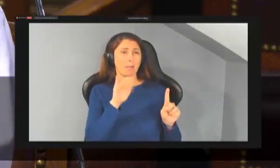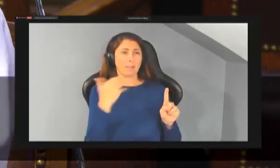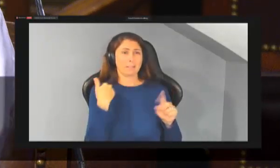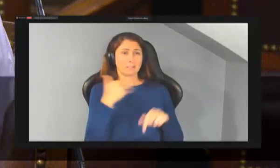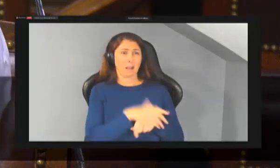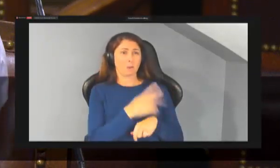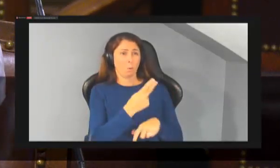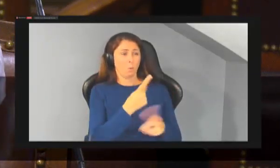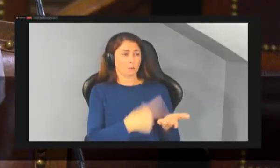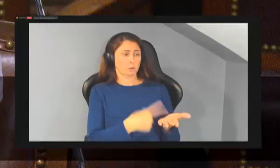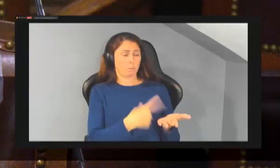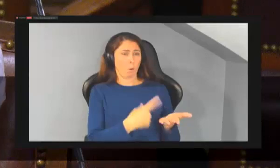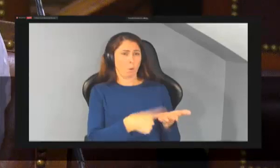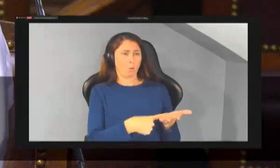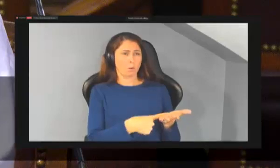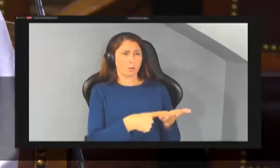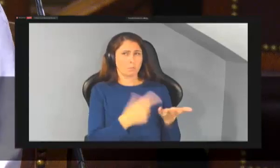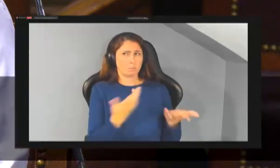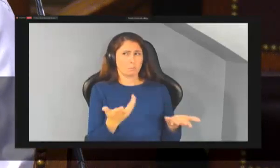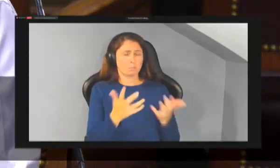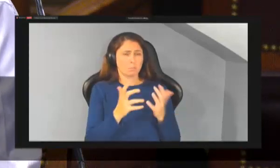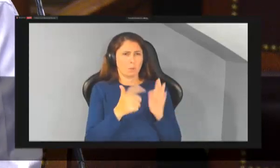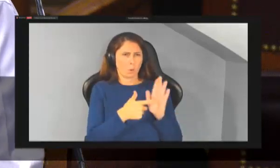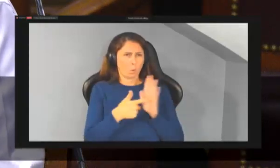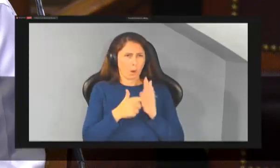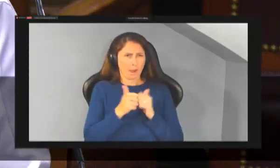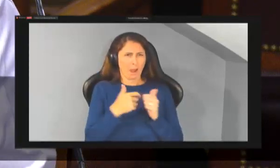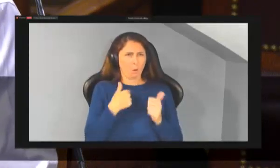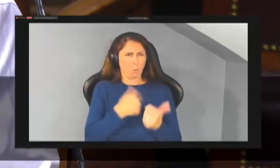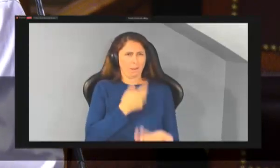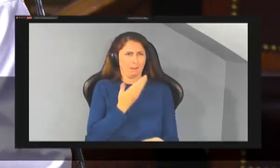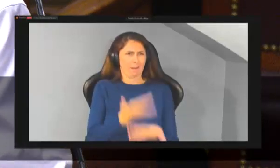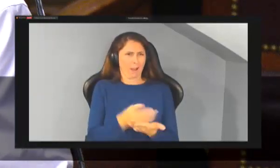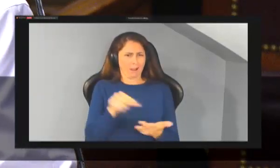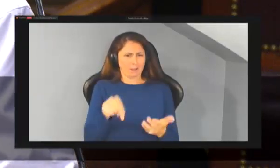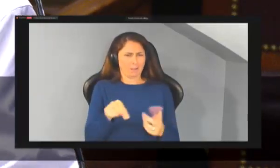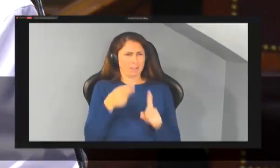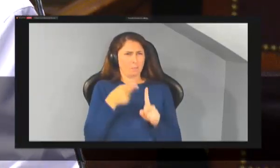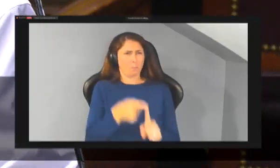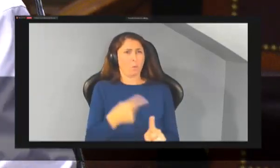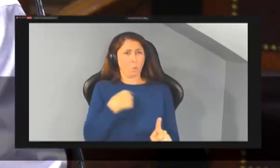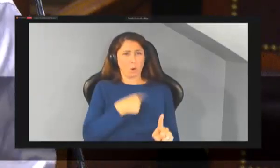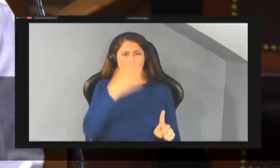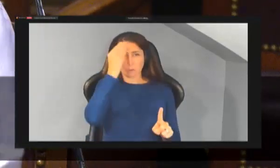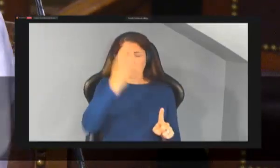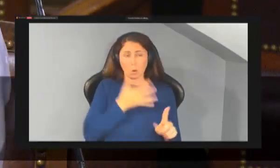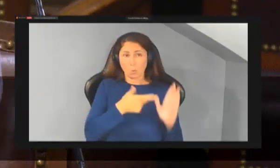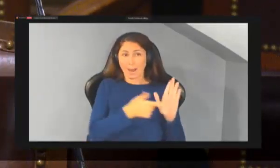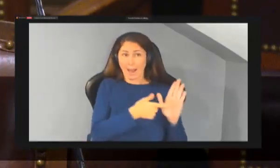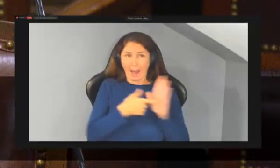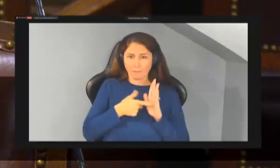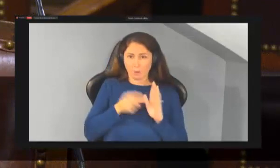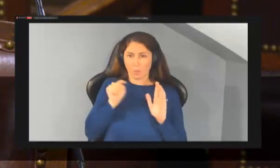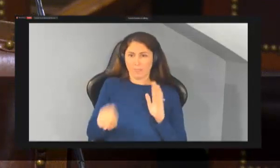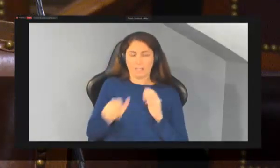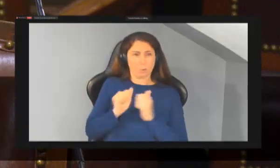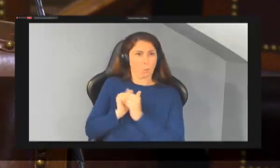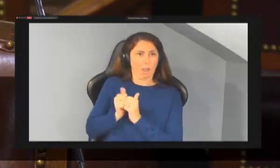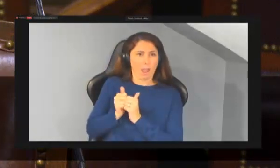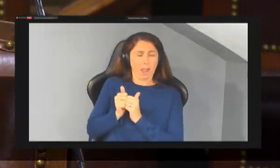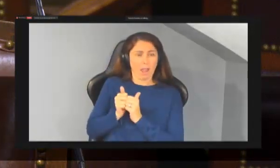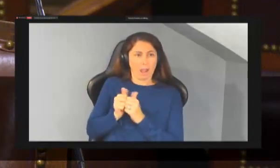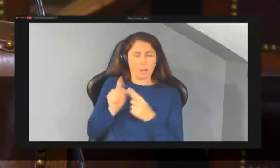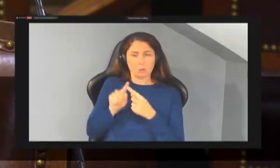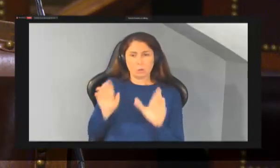we got to this point where we're being told that we have to do it this way in order to do any